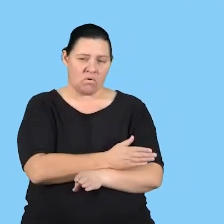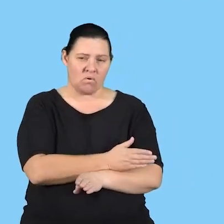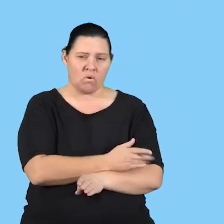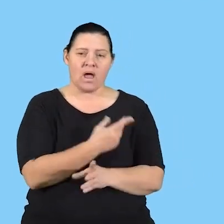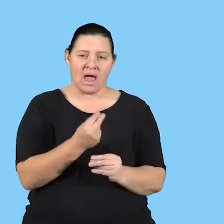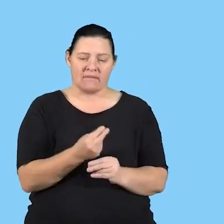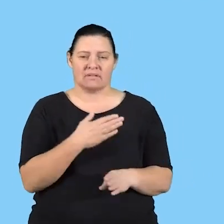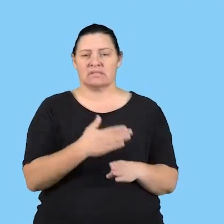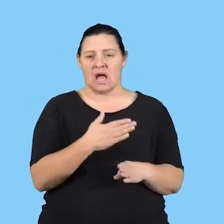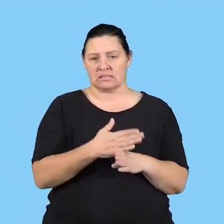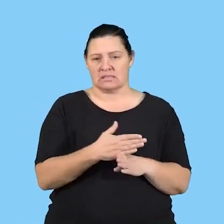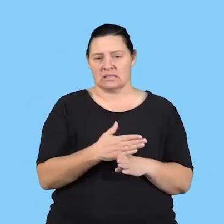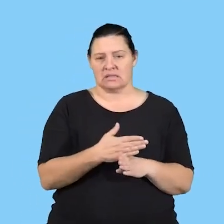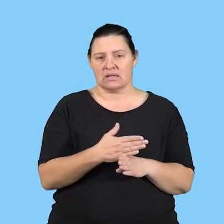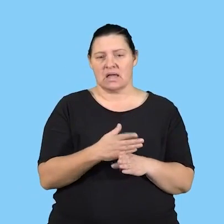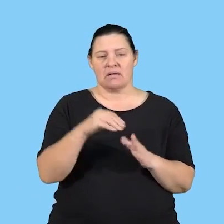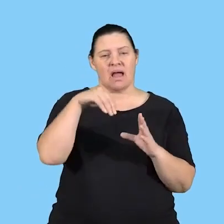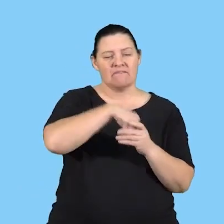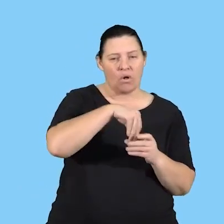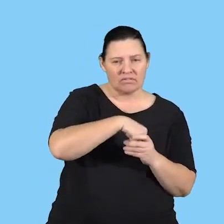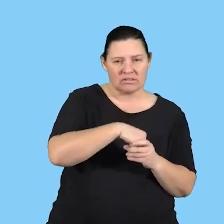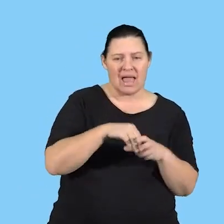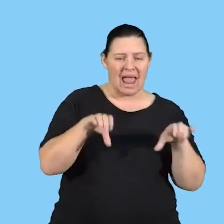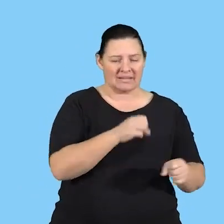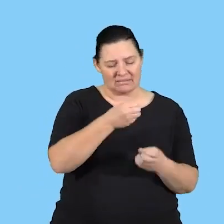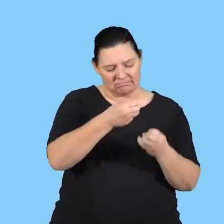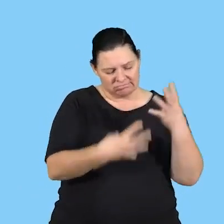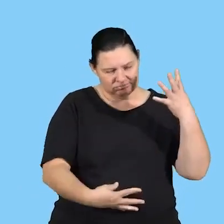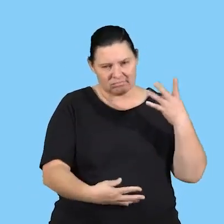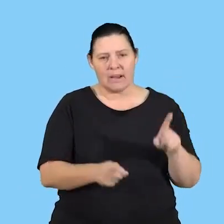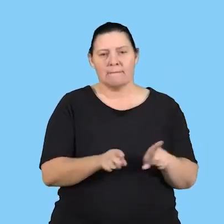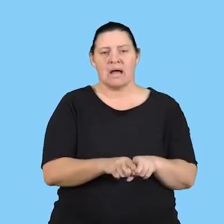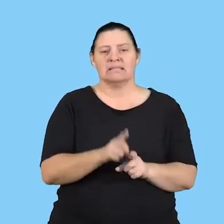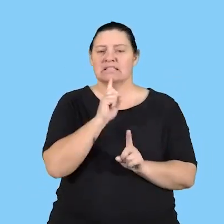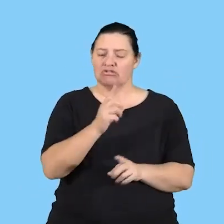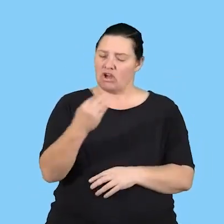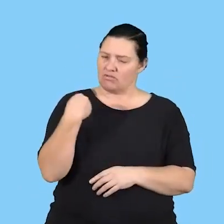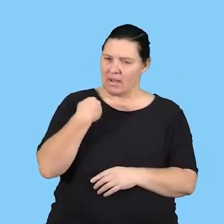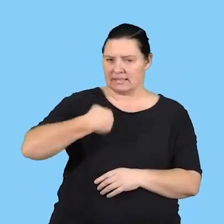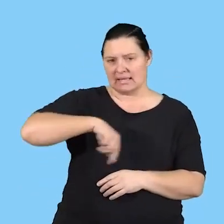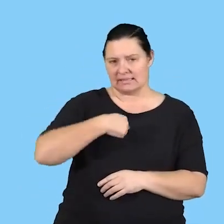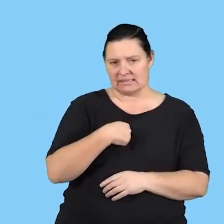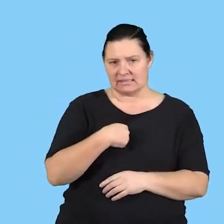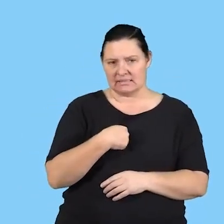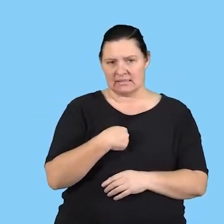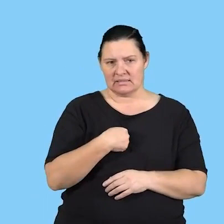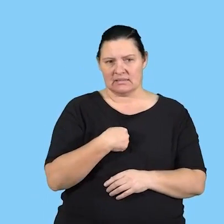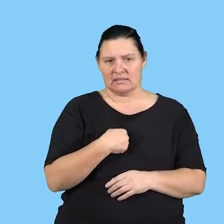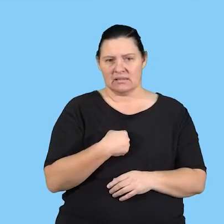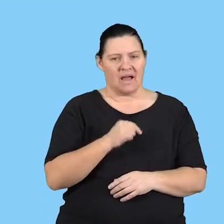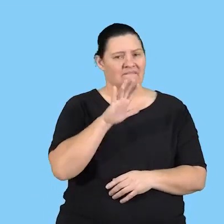had tasks that consisted of many activities, but the teachers reminded us those are not